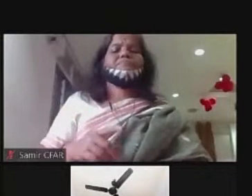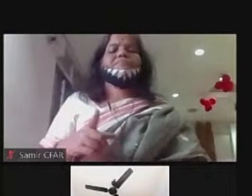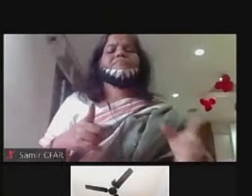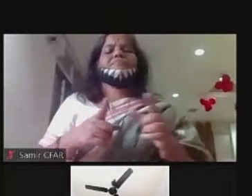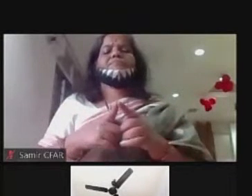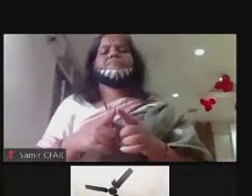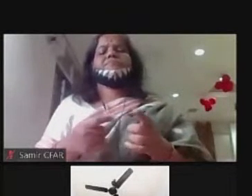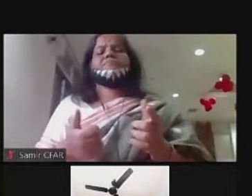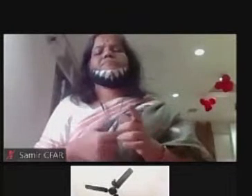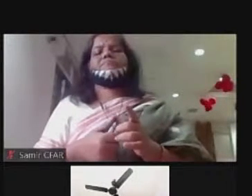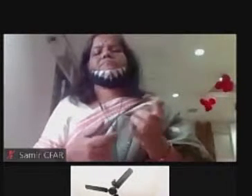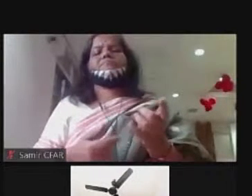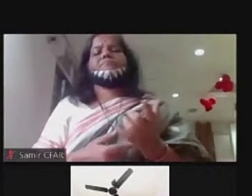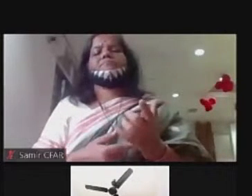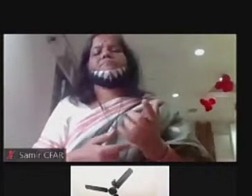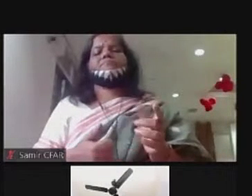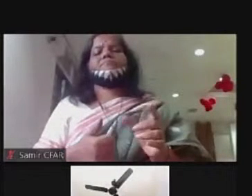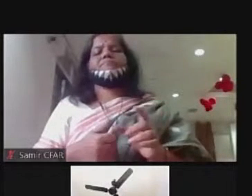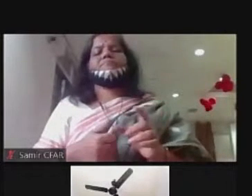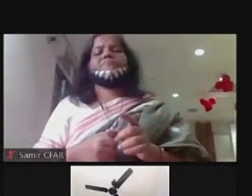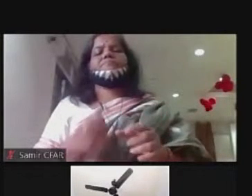that data gaps is a big problem.